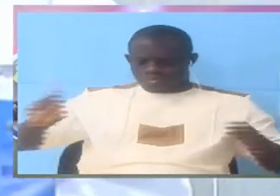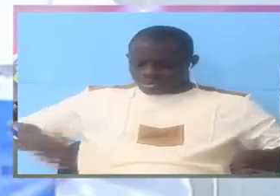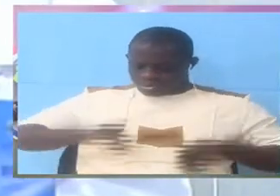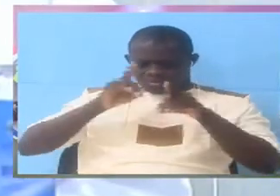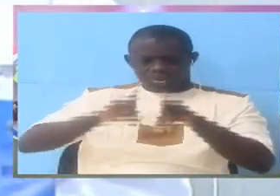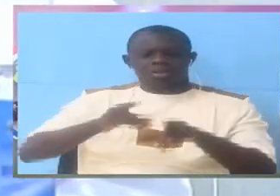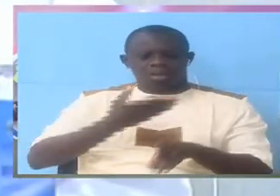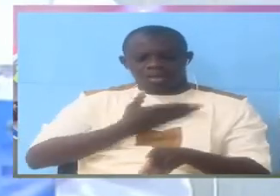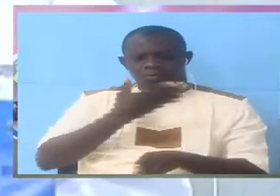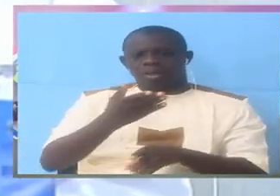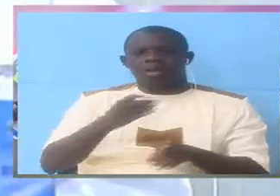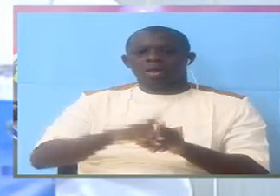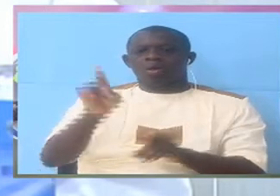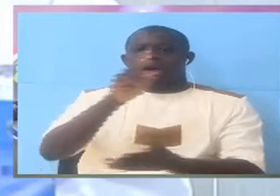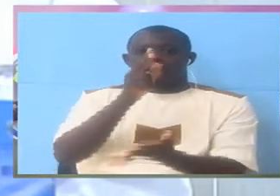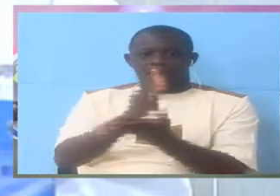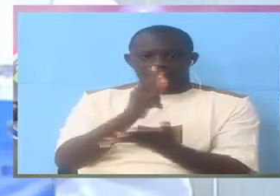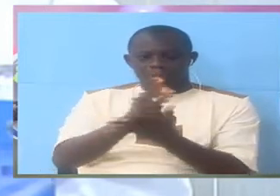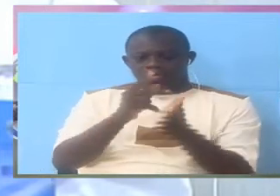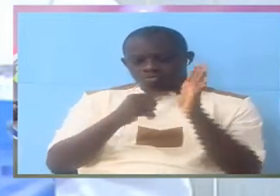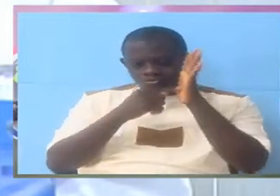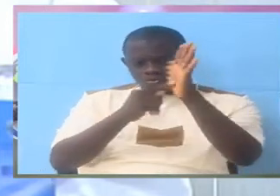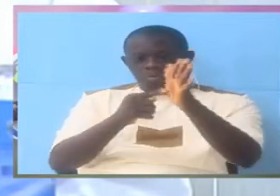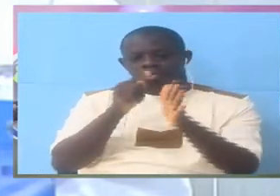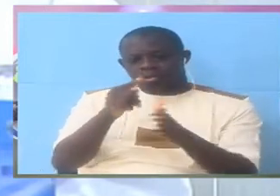what the evidence shows. I